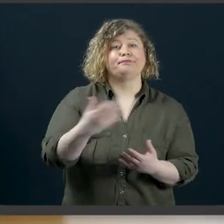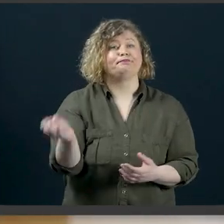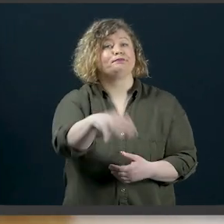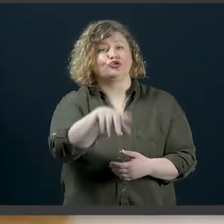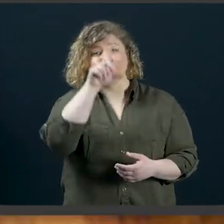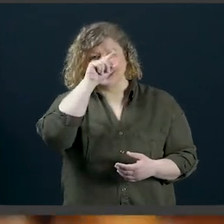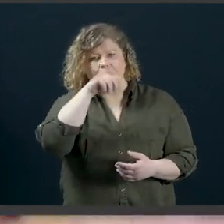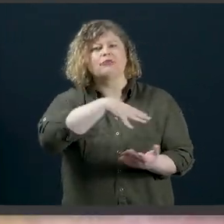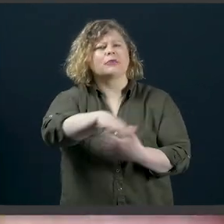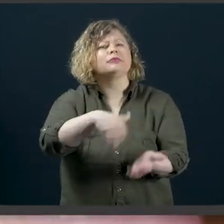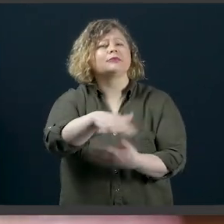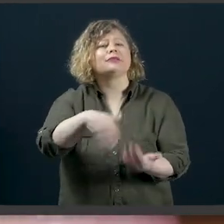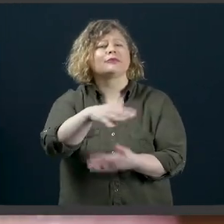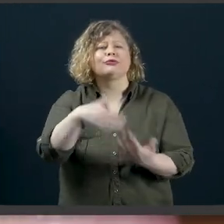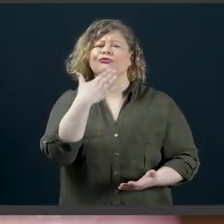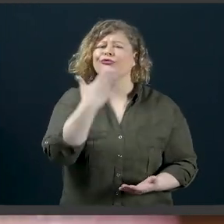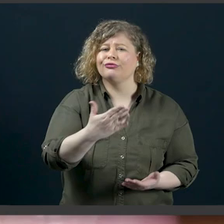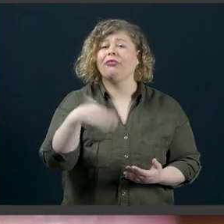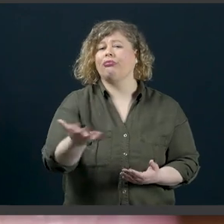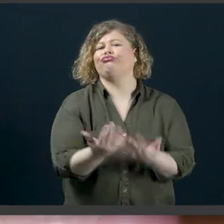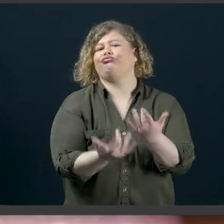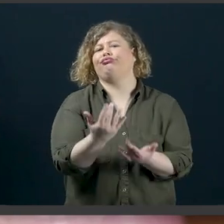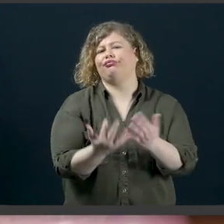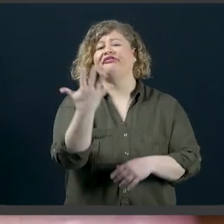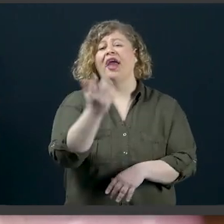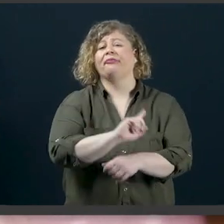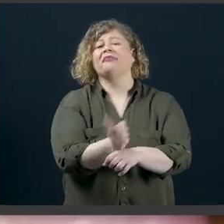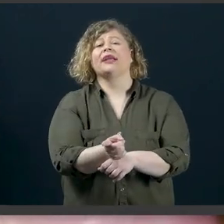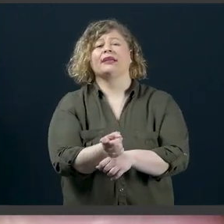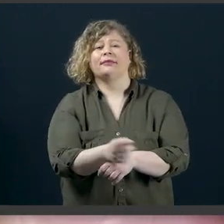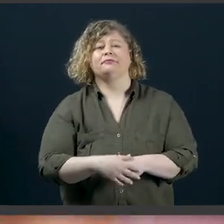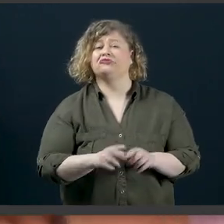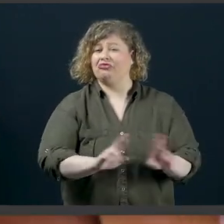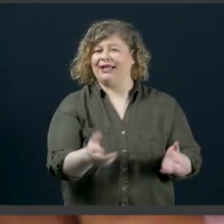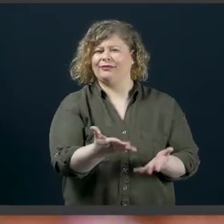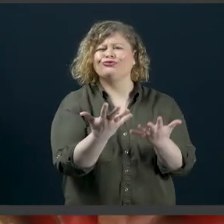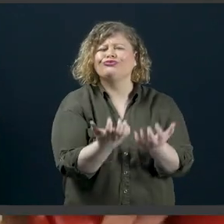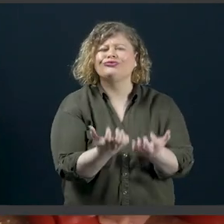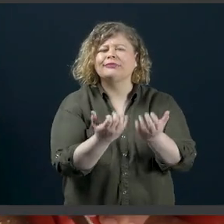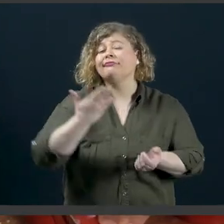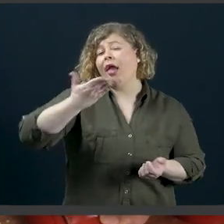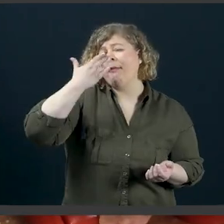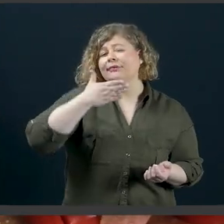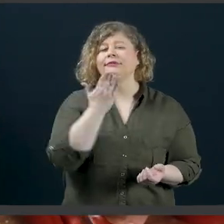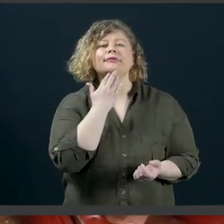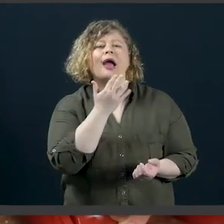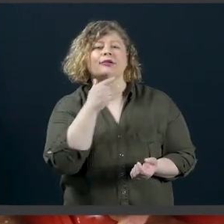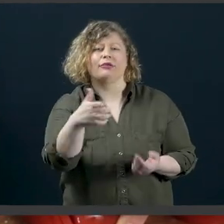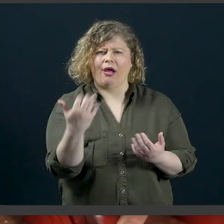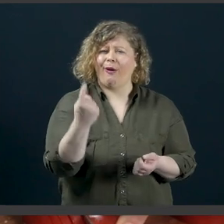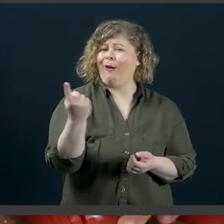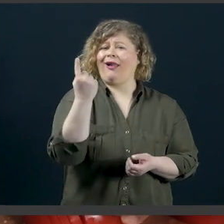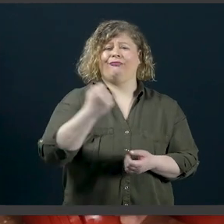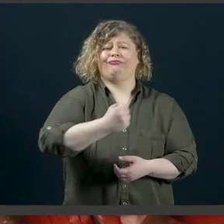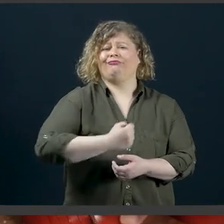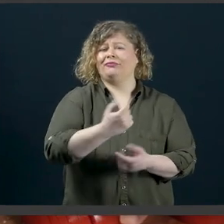on the chicken mix it mix it very well and then cook it 5 minutes and it's ready it's very juicy aromatic tender and you